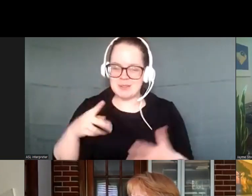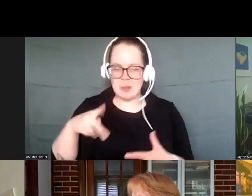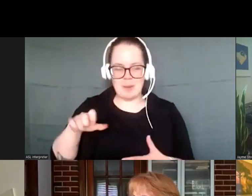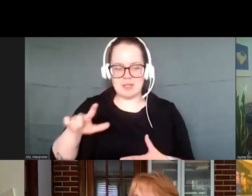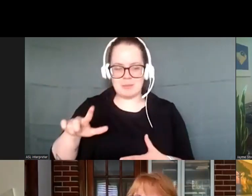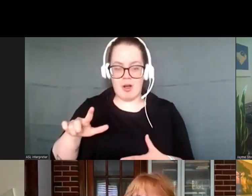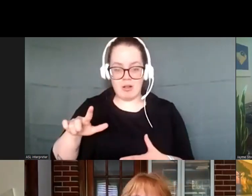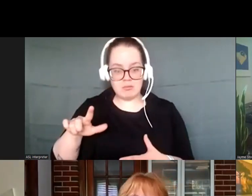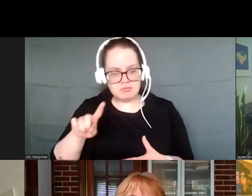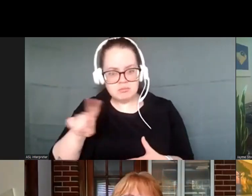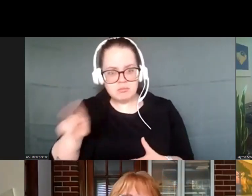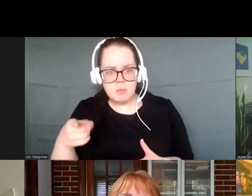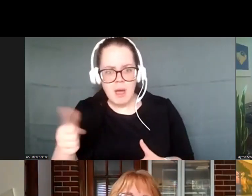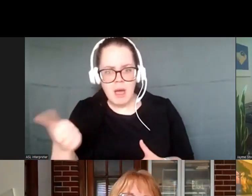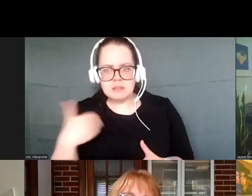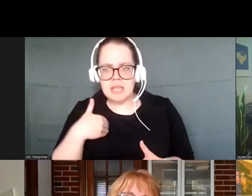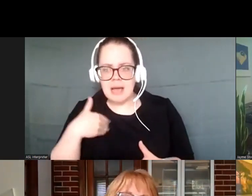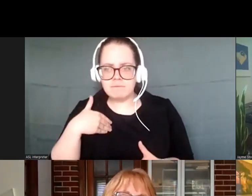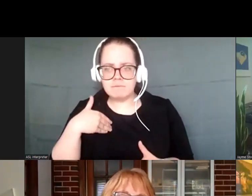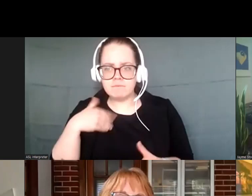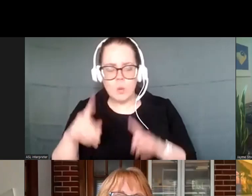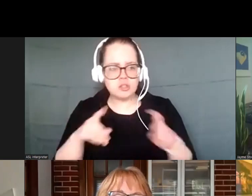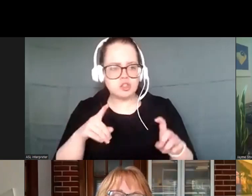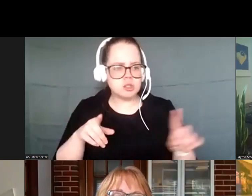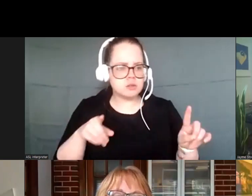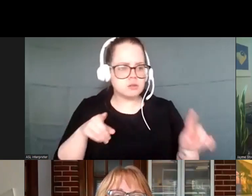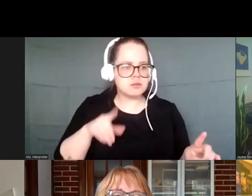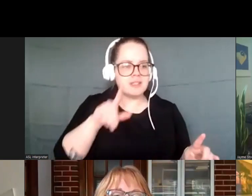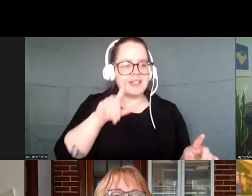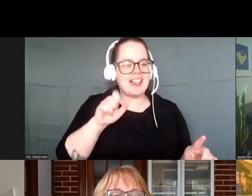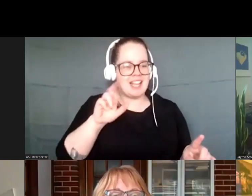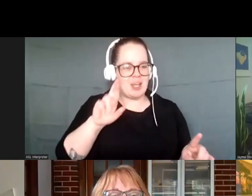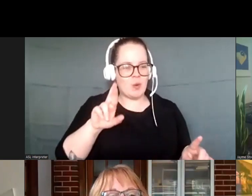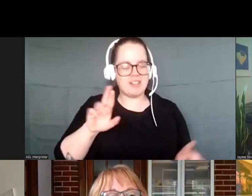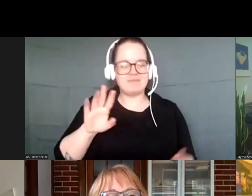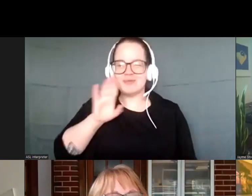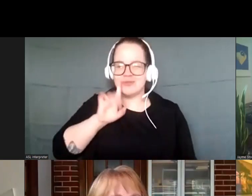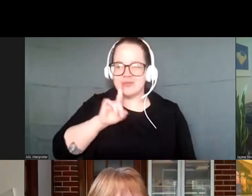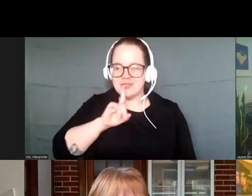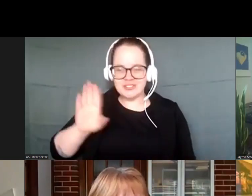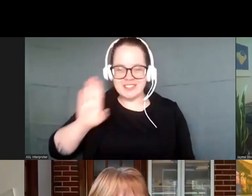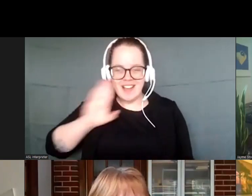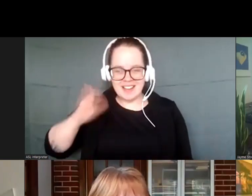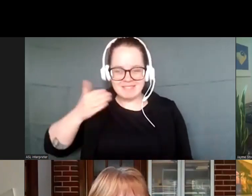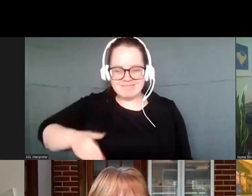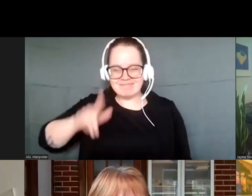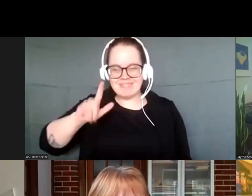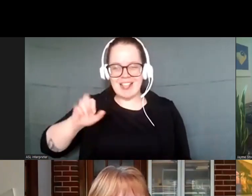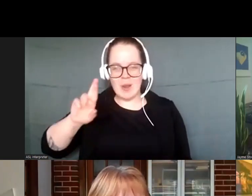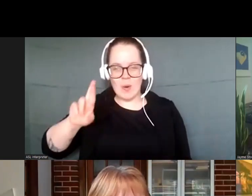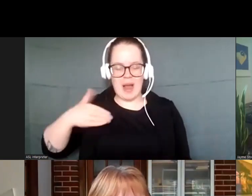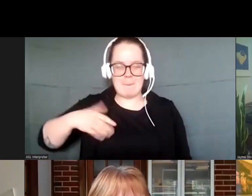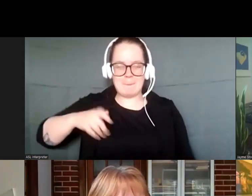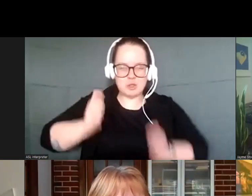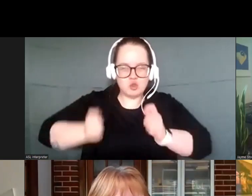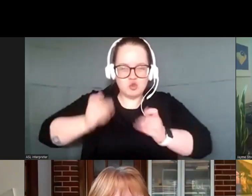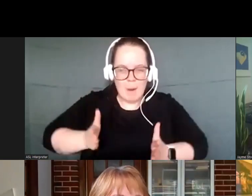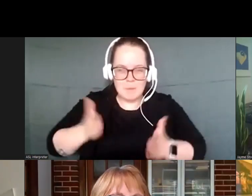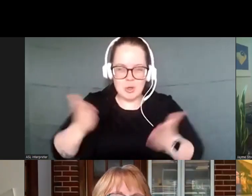question? Sure, yeah. Hey, I'm Lior. I'm a drummer here in Colorado, not too far from